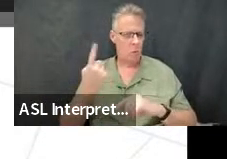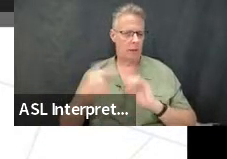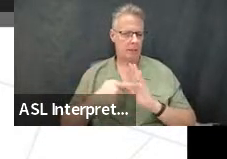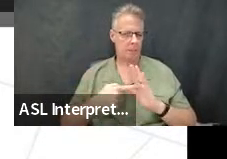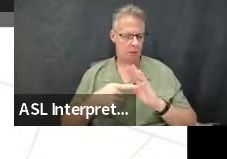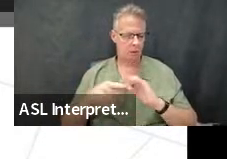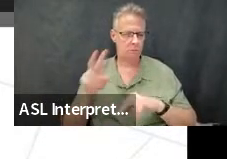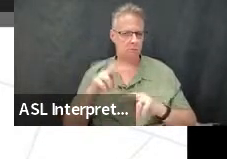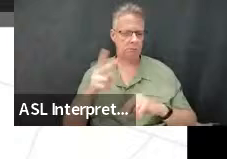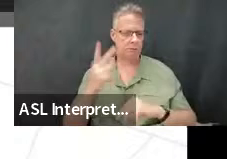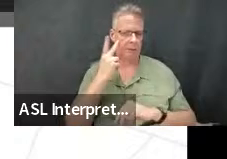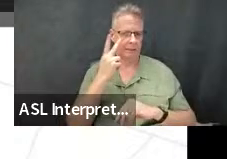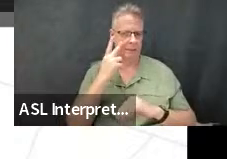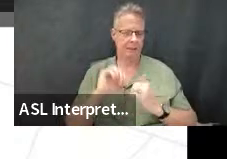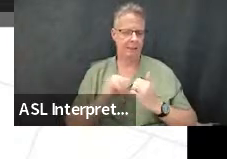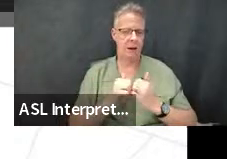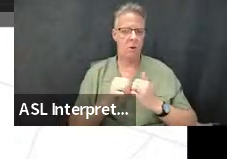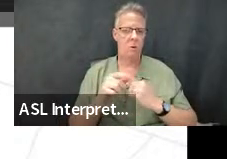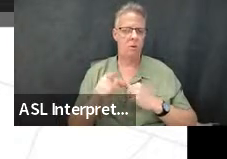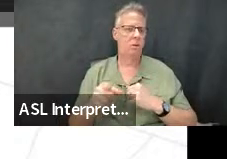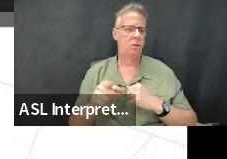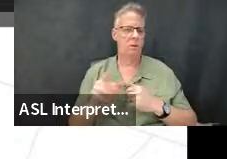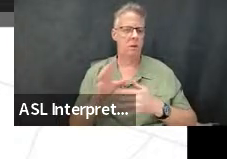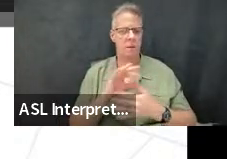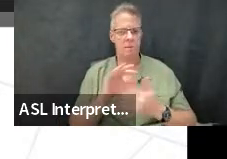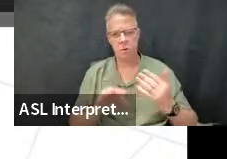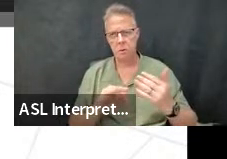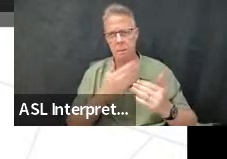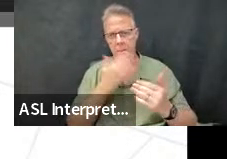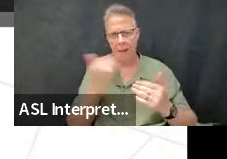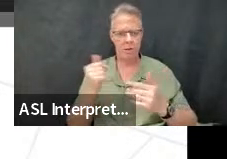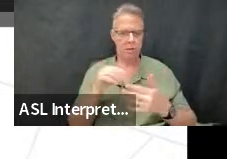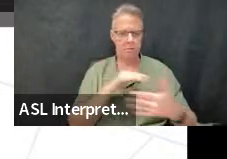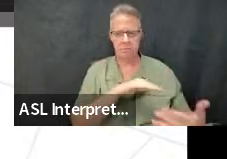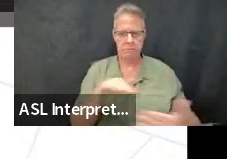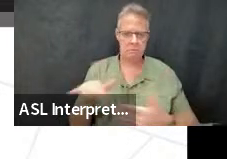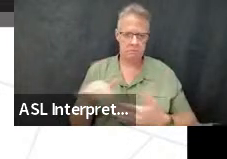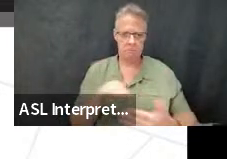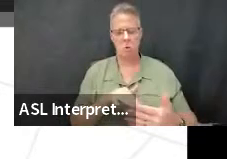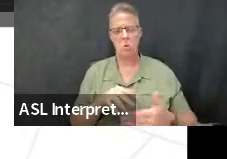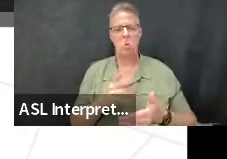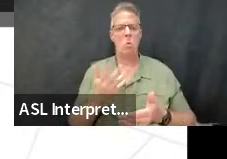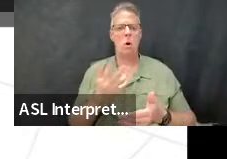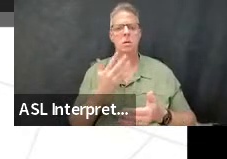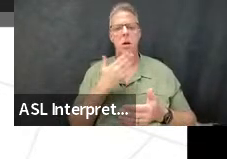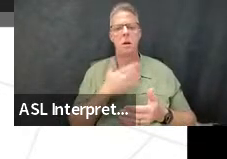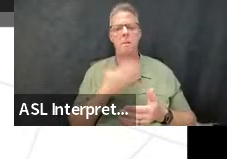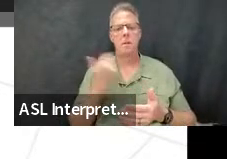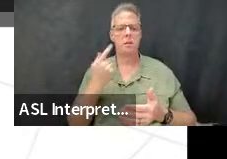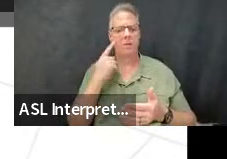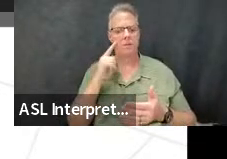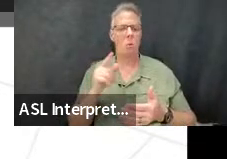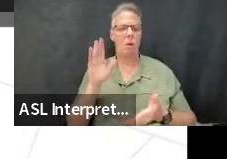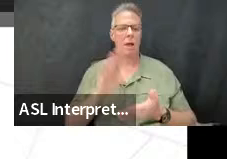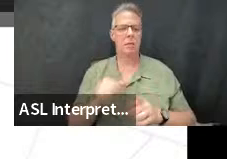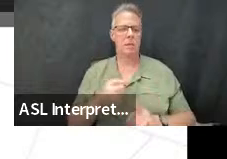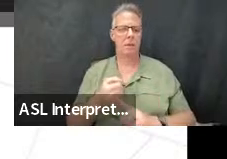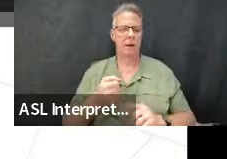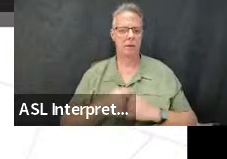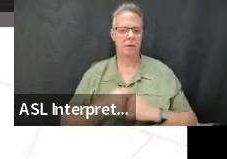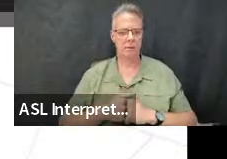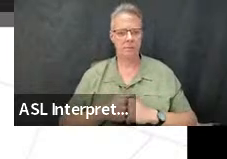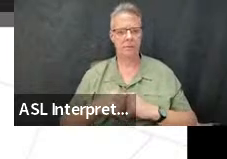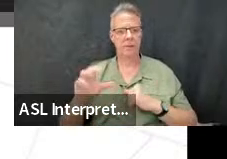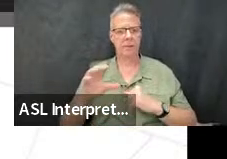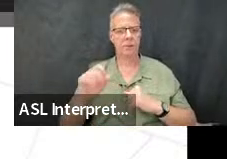trying to see how these options would impact them and what the trade-offs would be between the impacts. The C Street